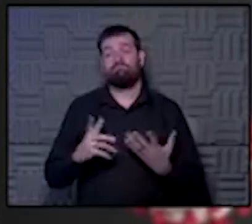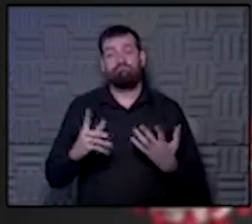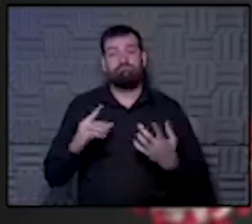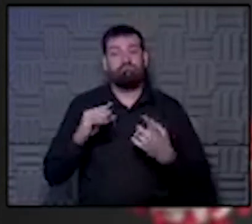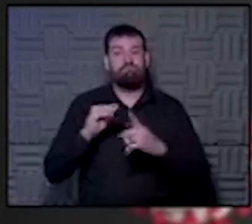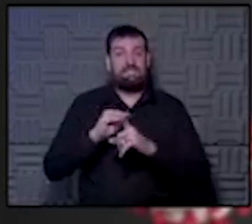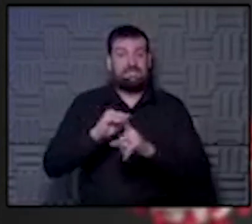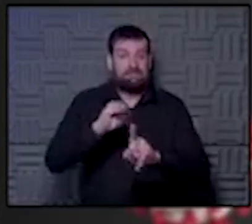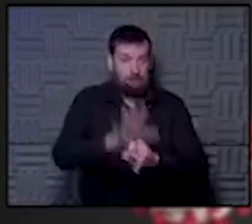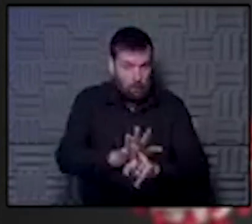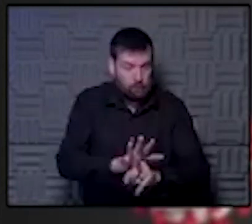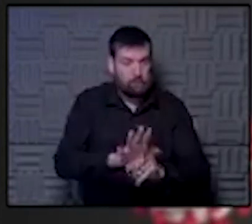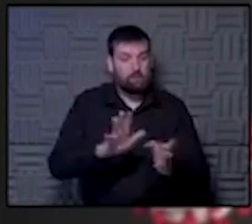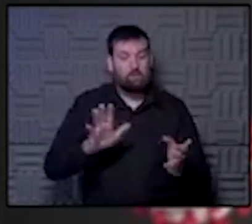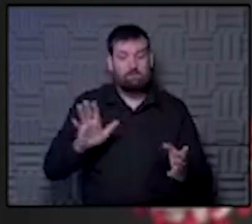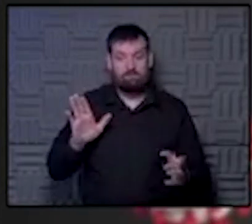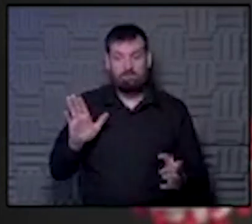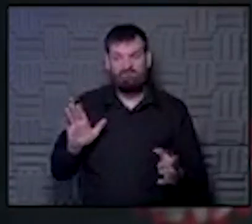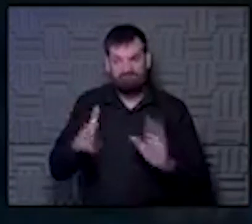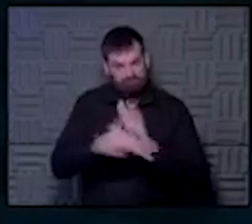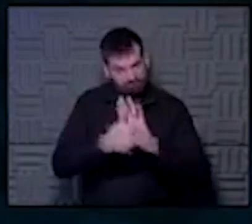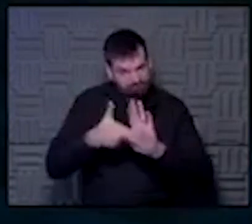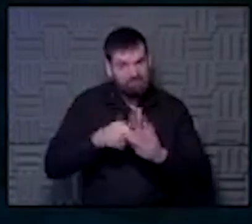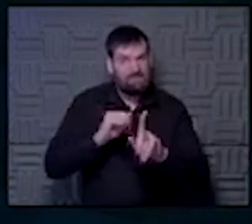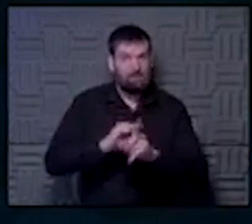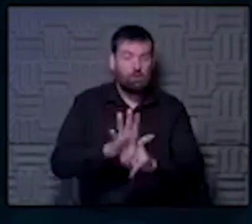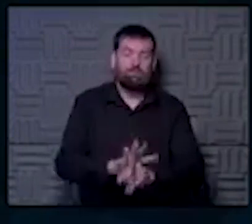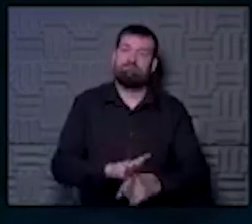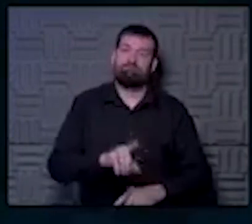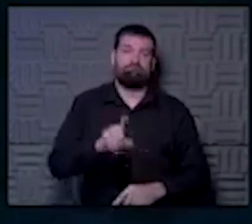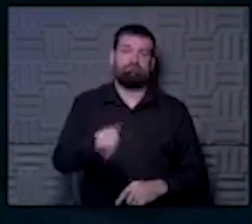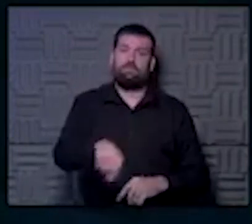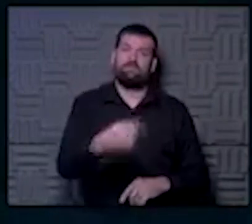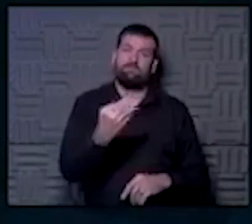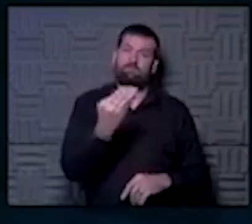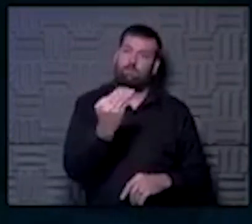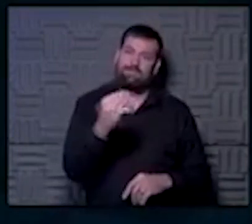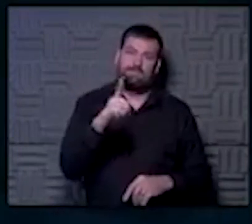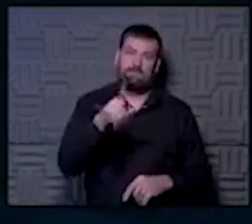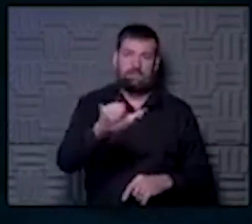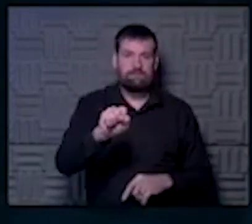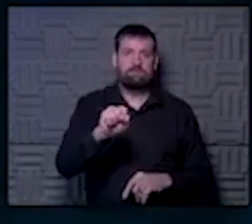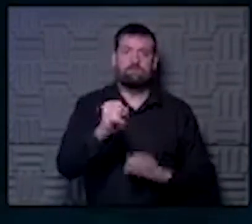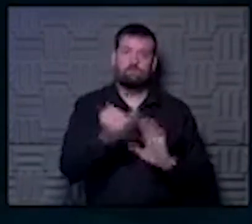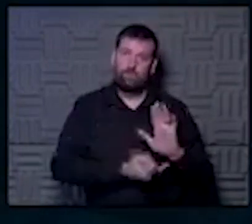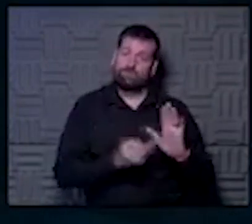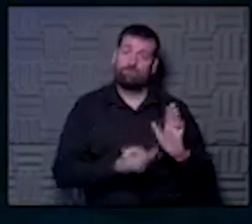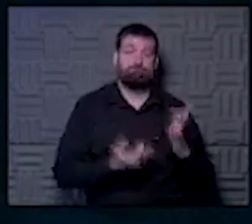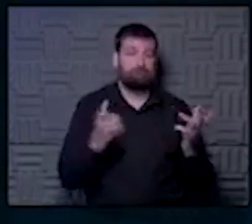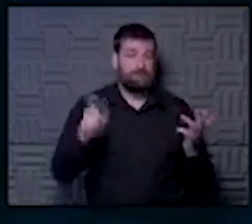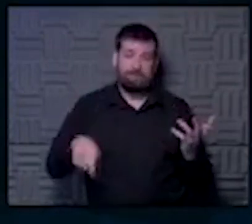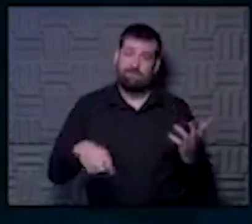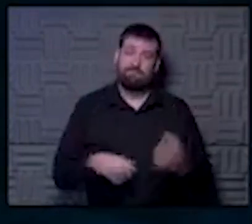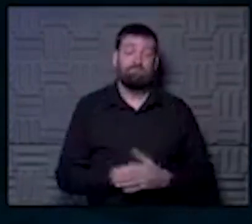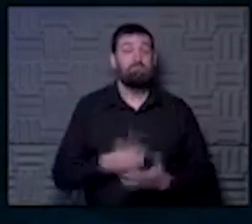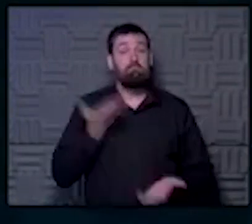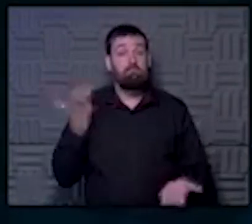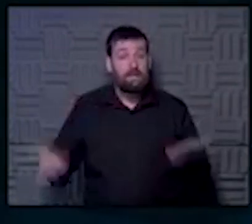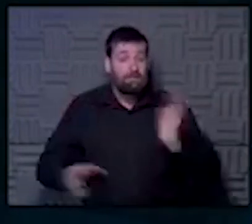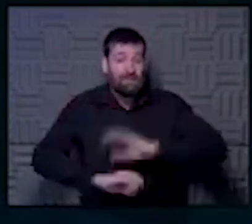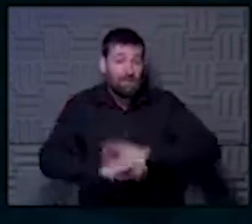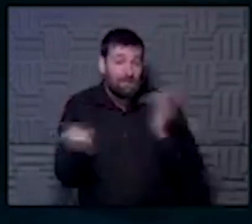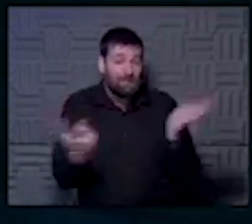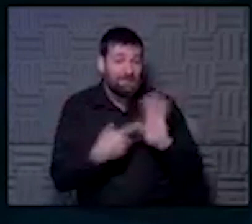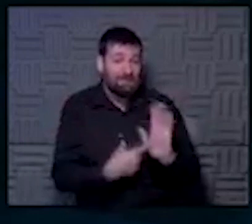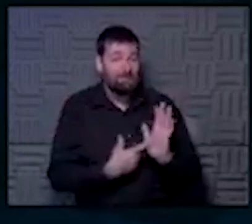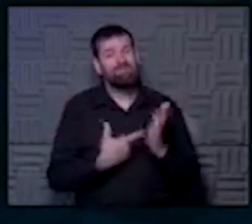and you've been designated as exposed at work, I think you need that 14 days of quarantine because you may have no symptoms. You